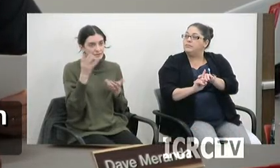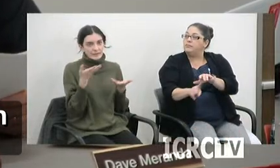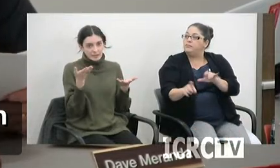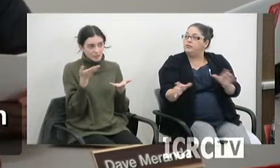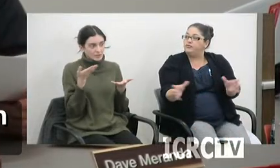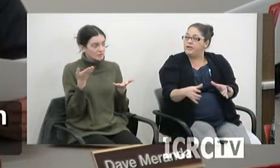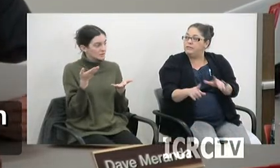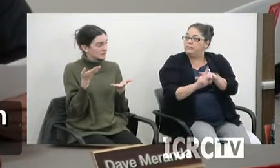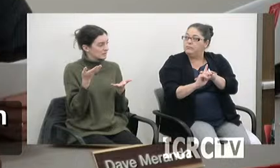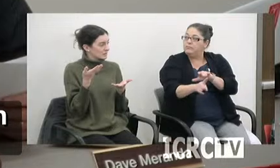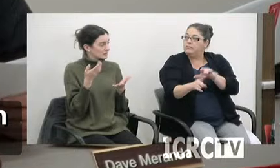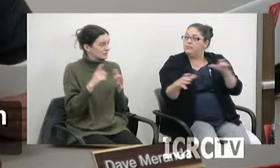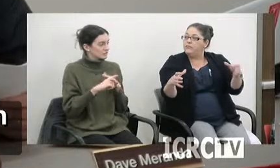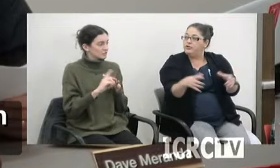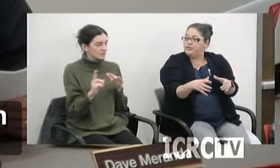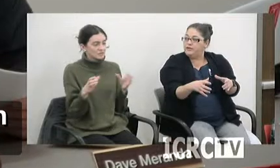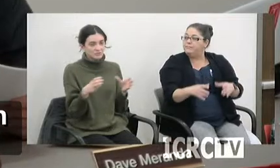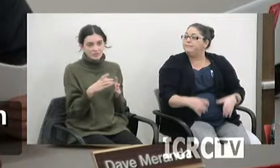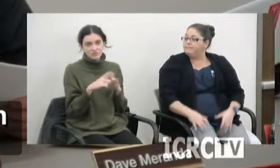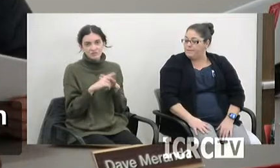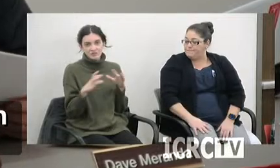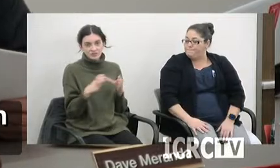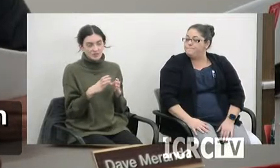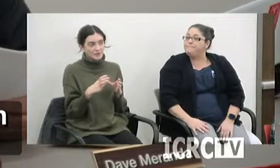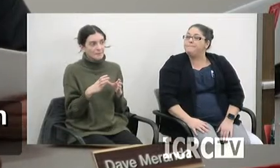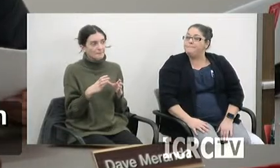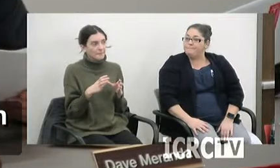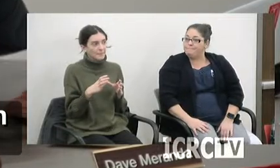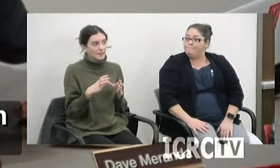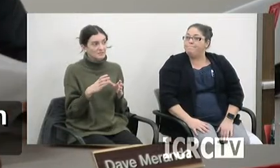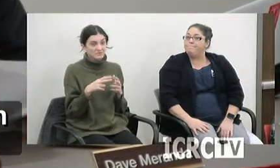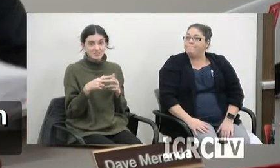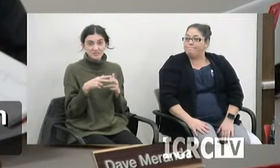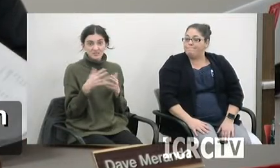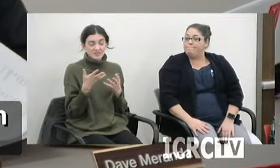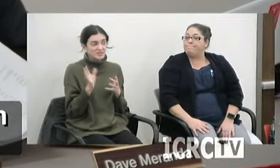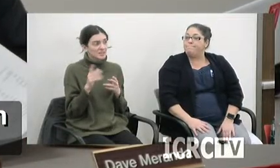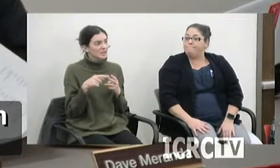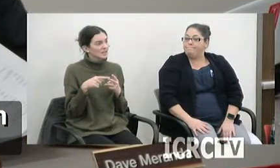correct? And those are the two items that we have.